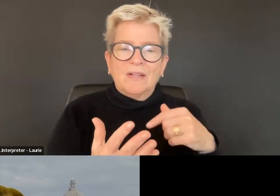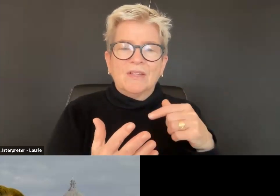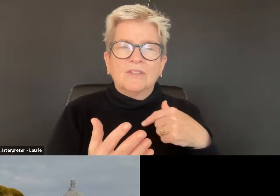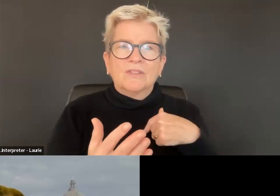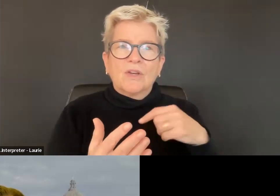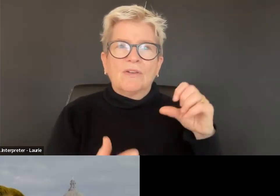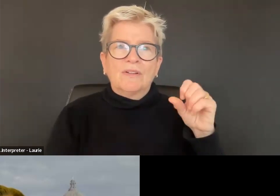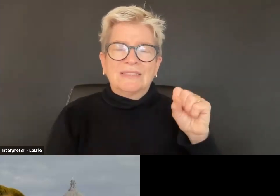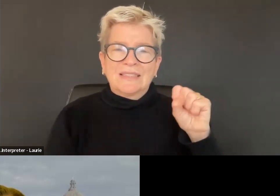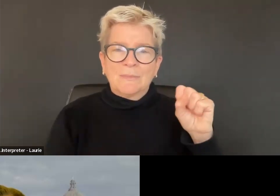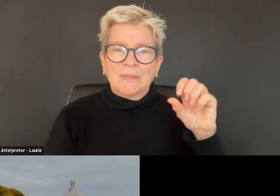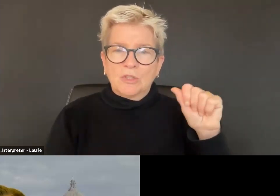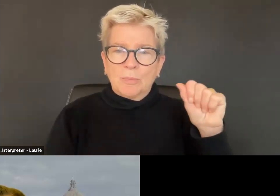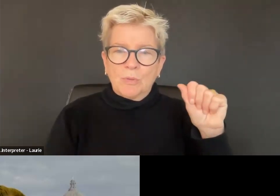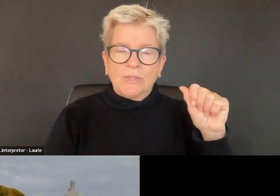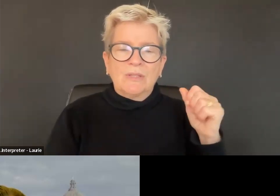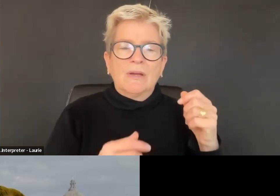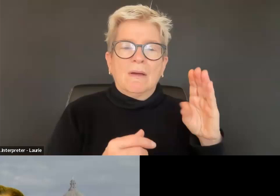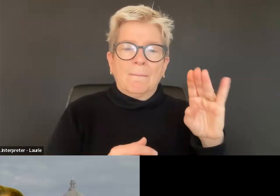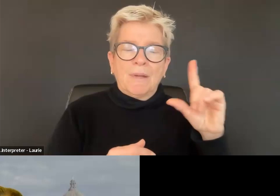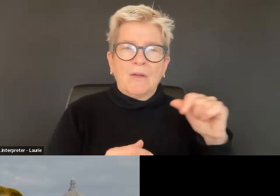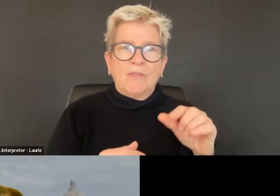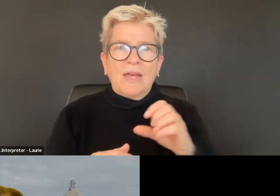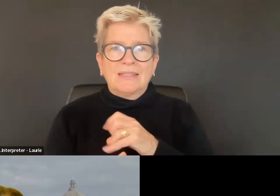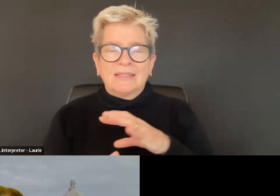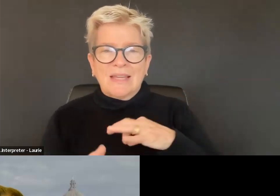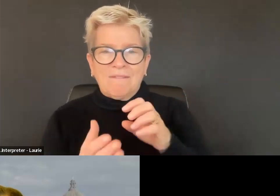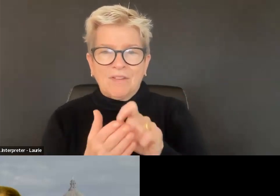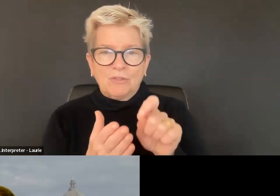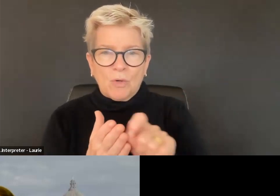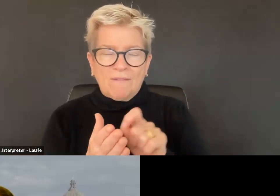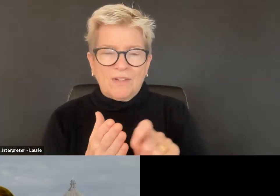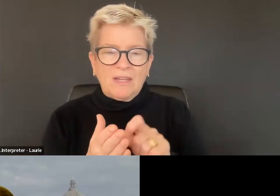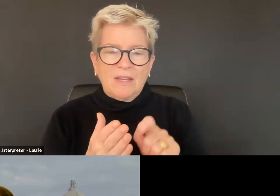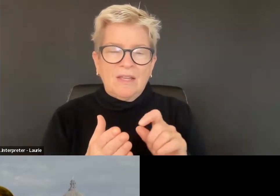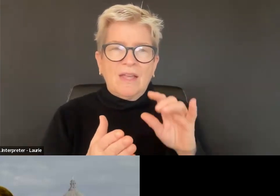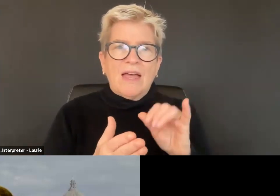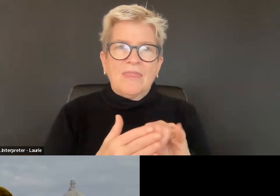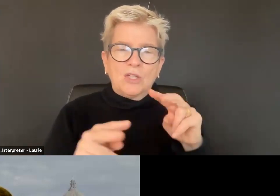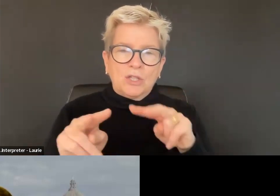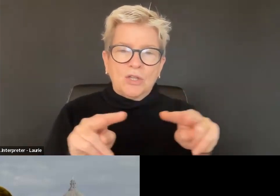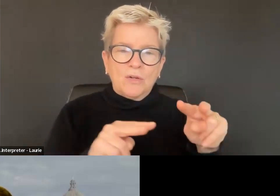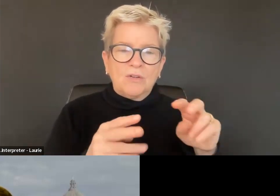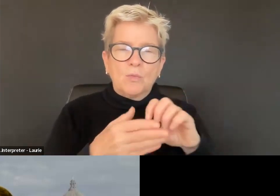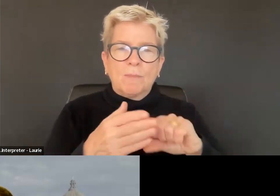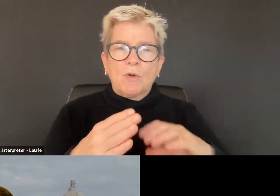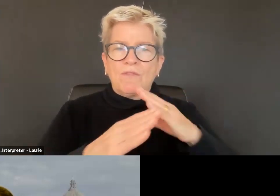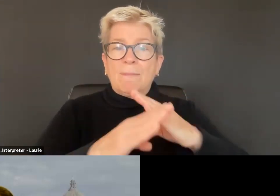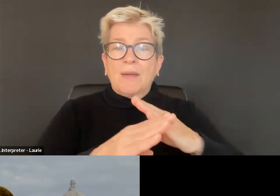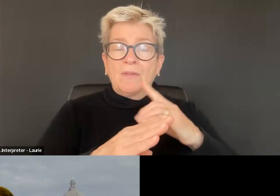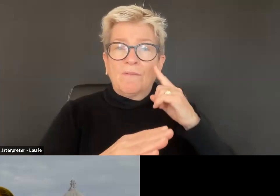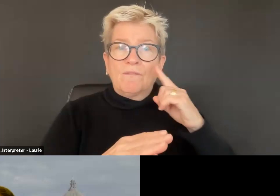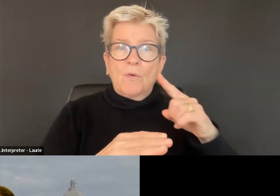use disorder bill that staff is working on drafting, which is taking a look at removing the barriers for getting someone